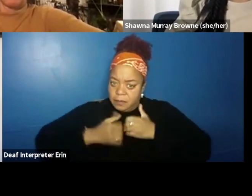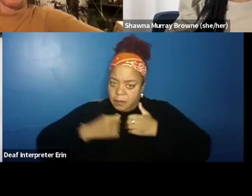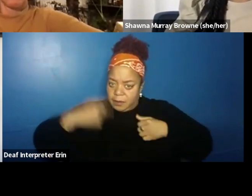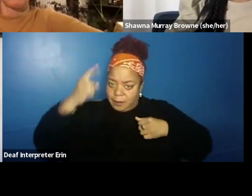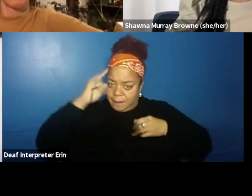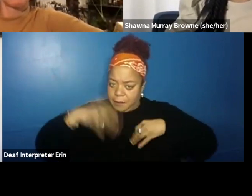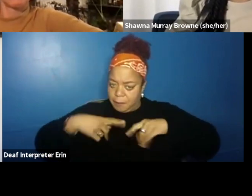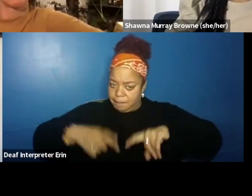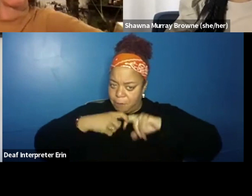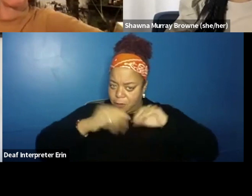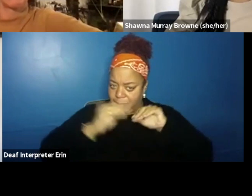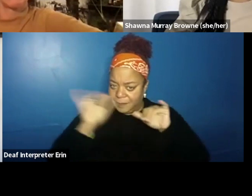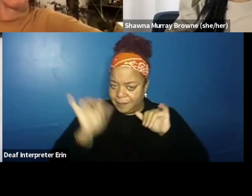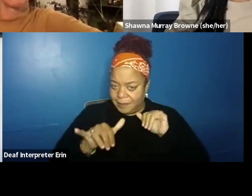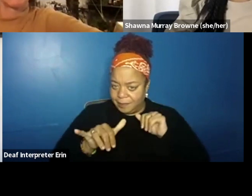share. Thanks.